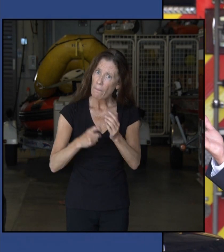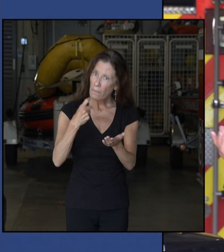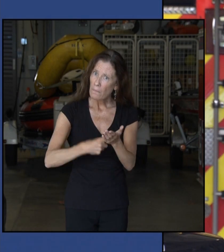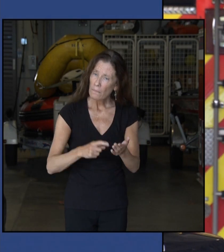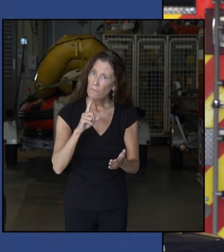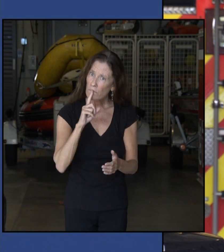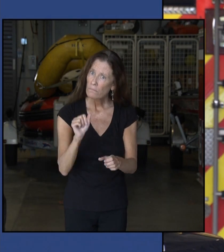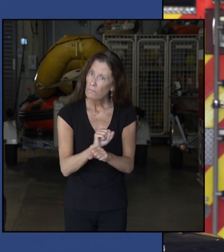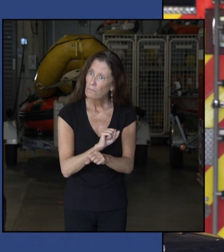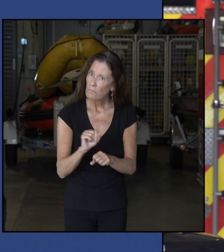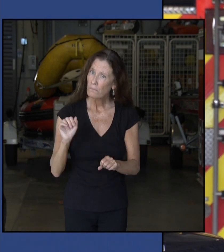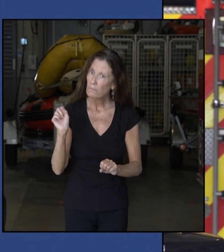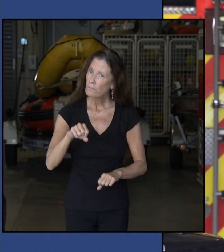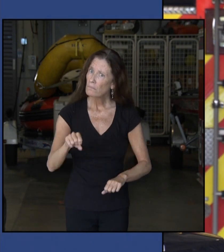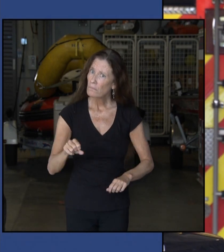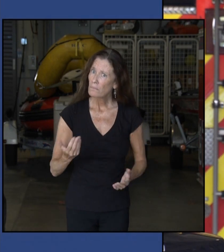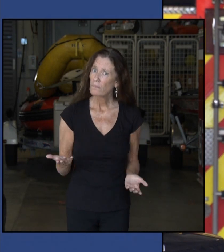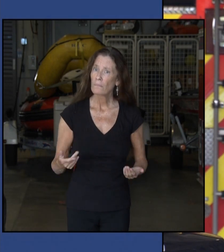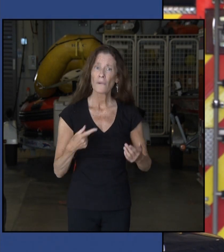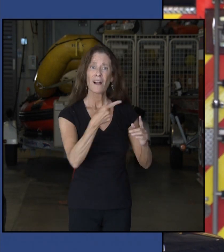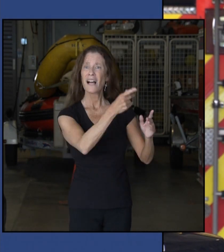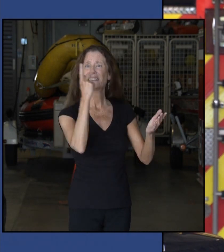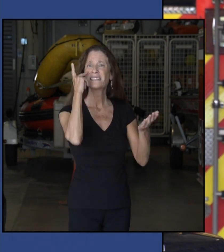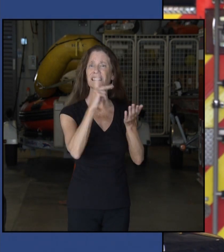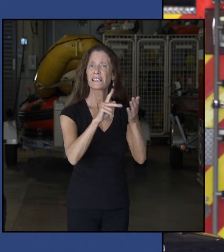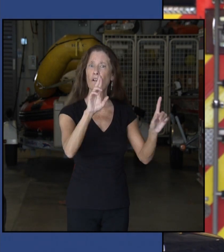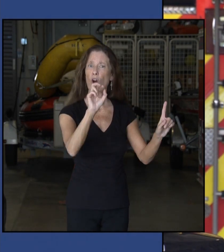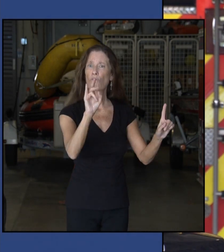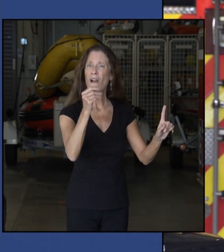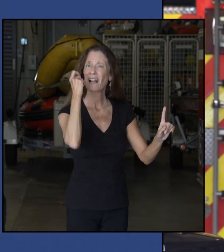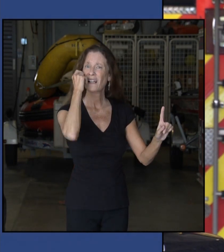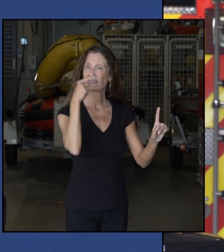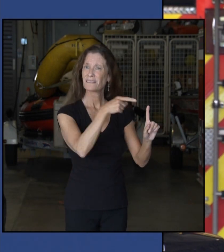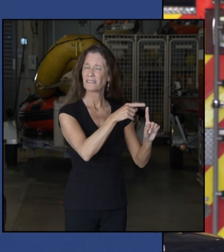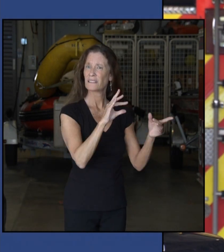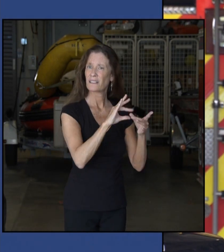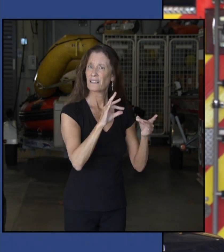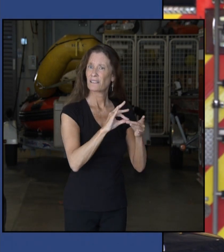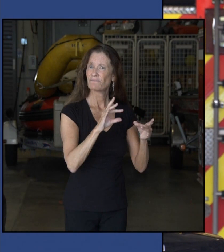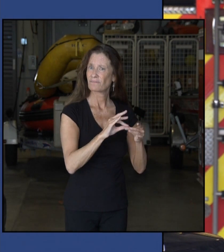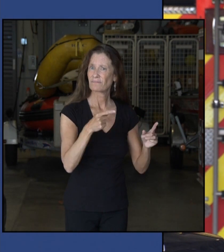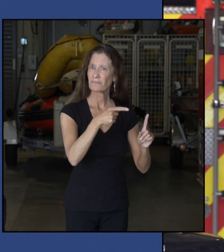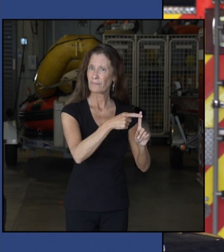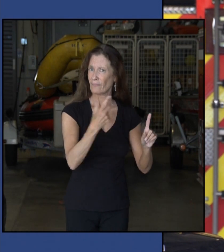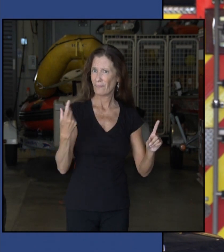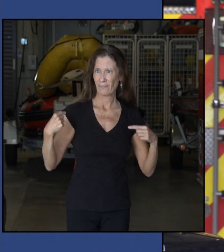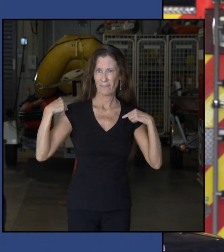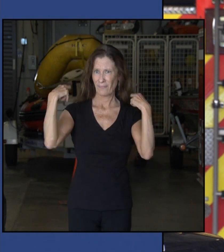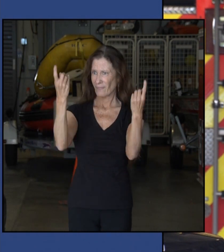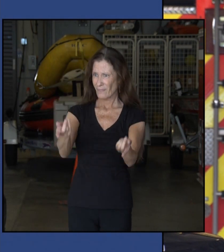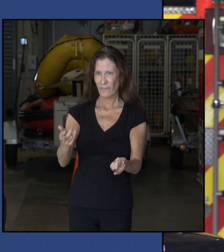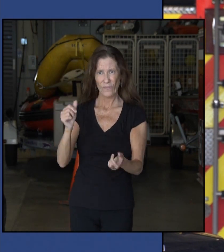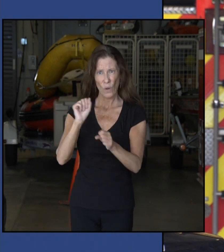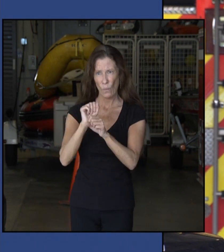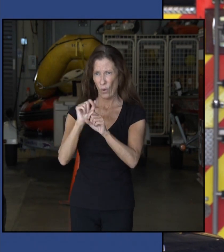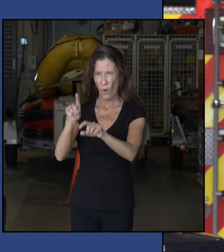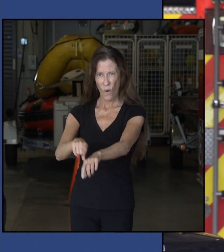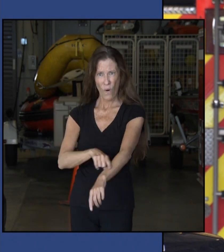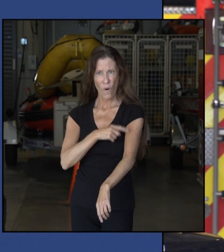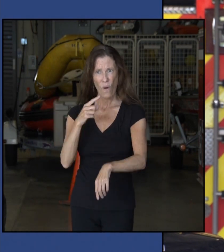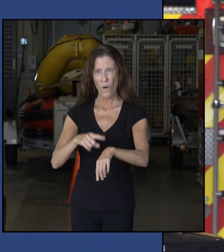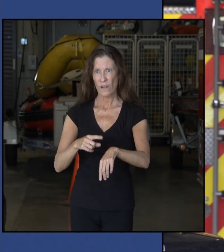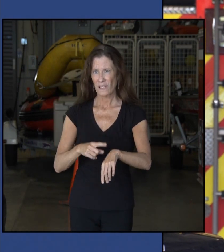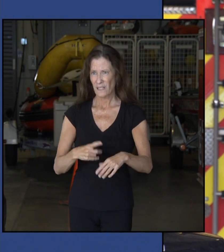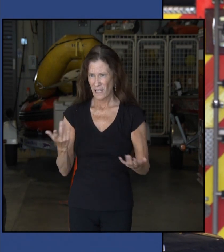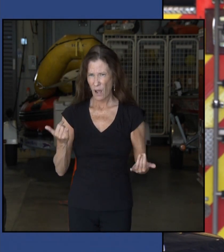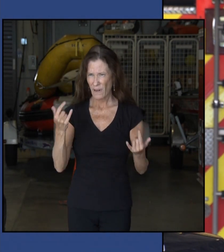always has been. As Secretary Redding said, we've been working for I don't know how many centuries to inspect restaurants, to make